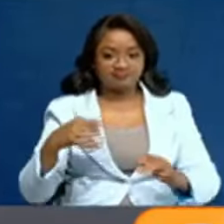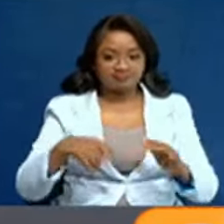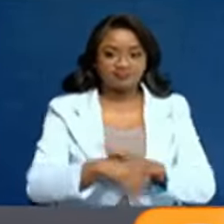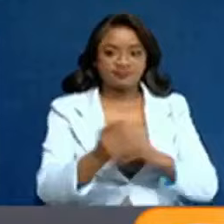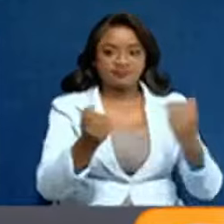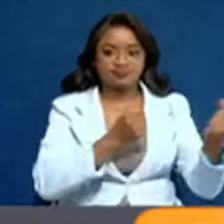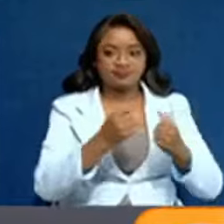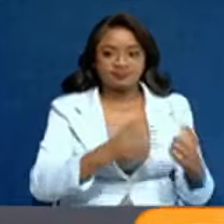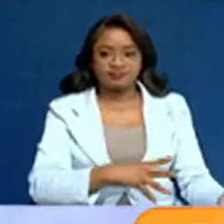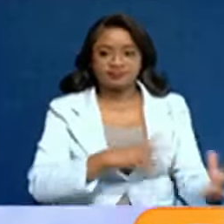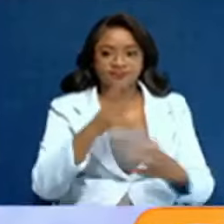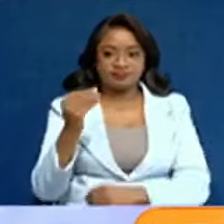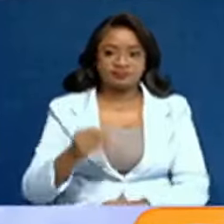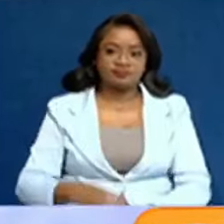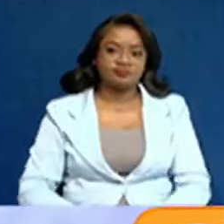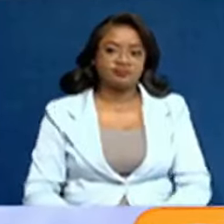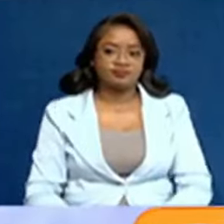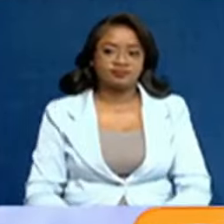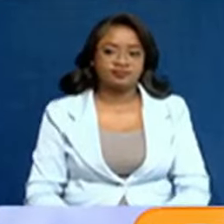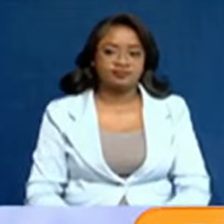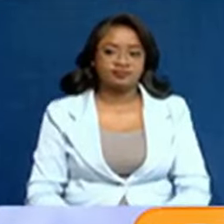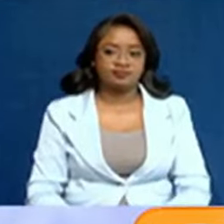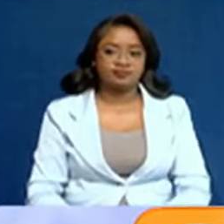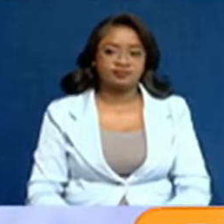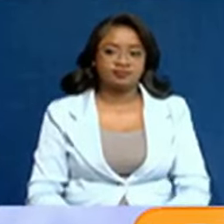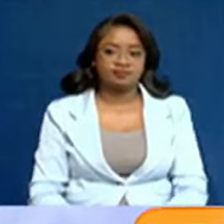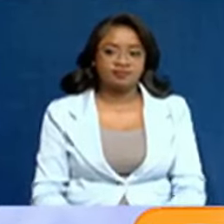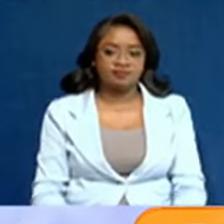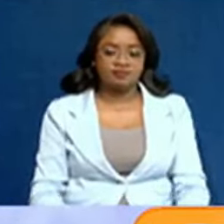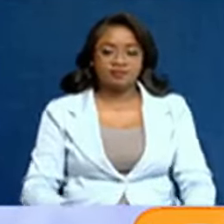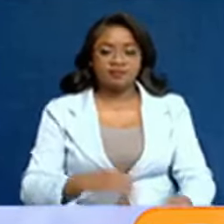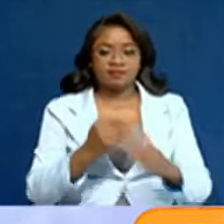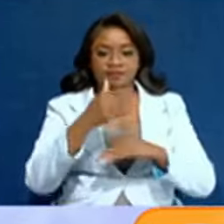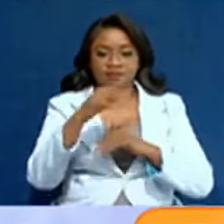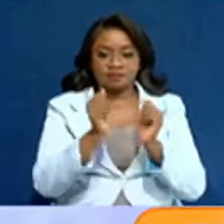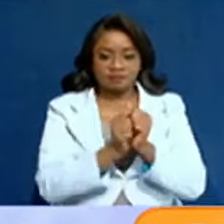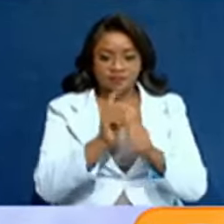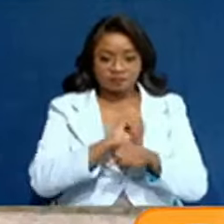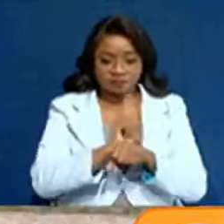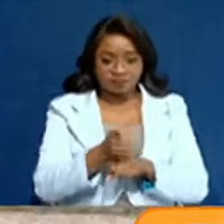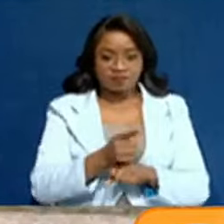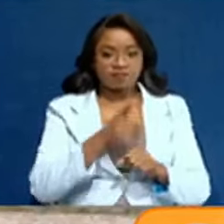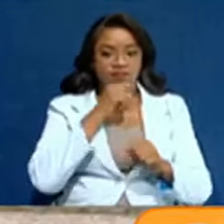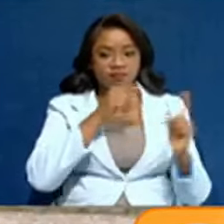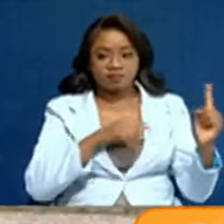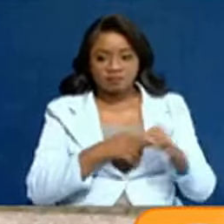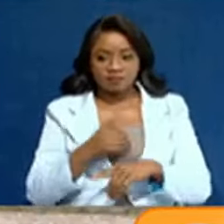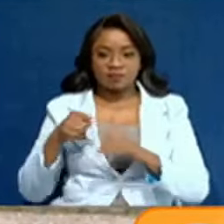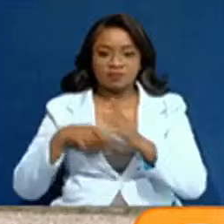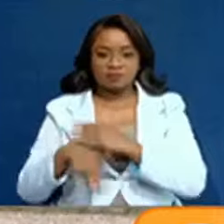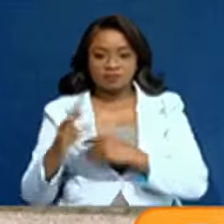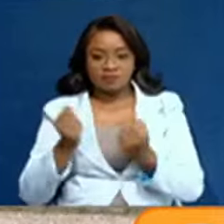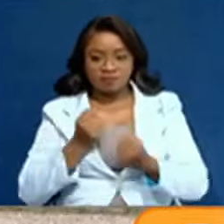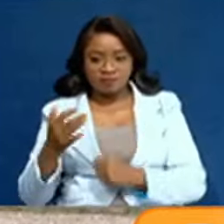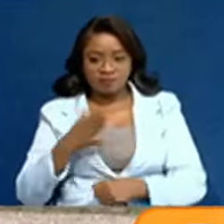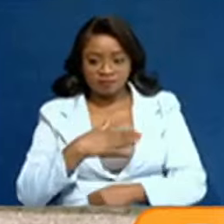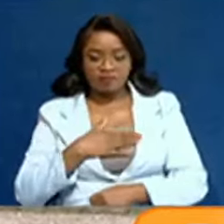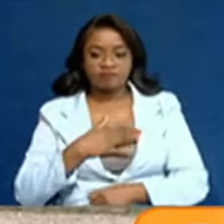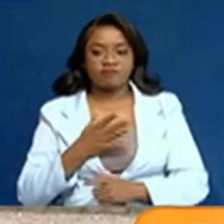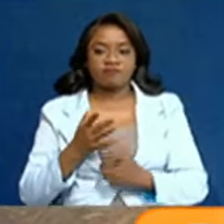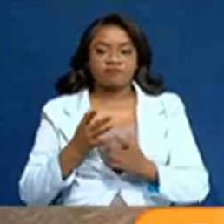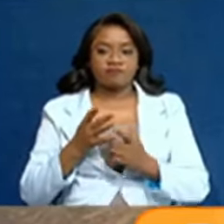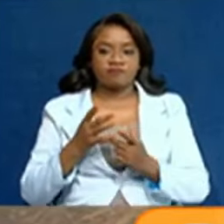vehicle and drive off. Kuingia tu dakika 10, hao jamaa walikuwa wameshafika hapo, wameingia mpaka ndani ya hiyo